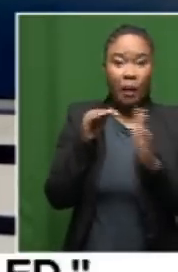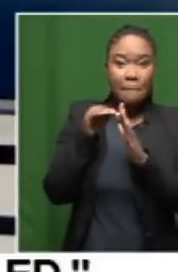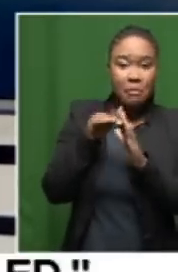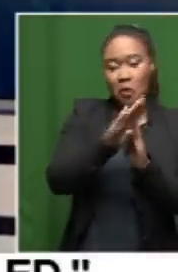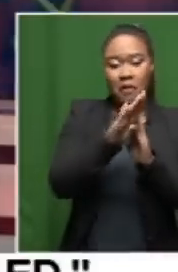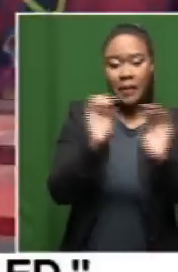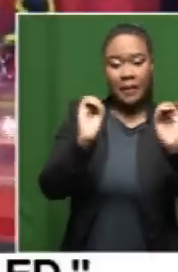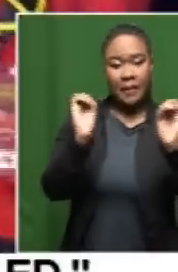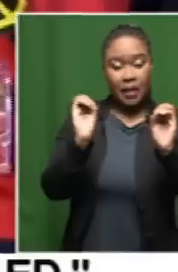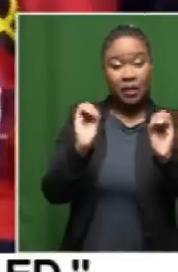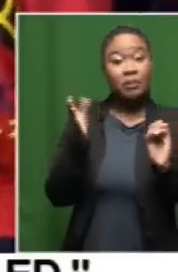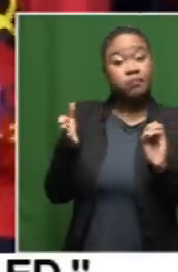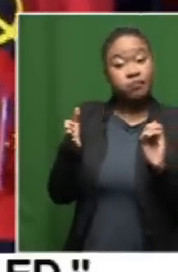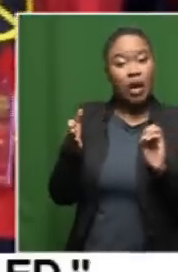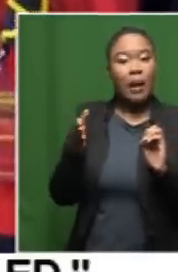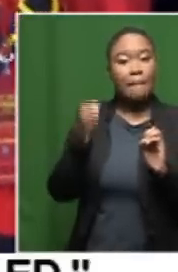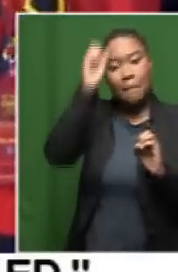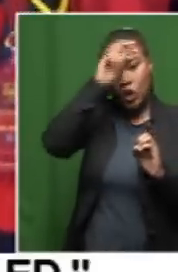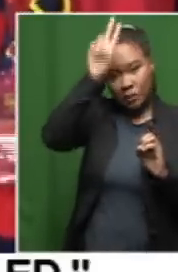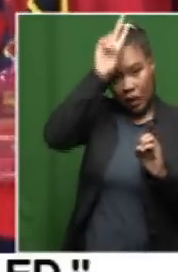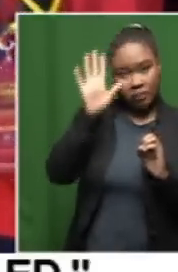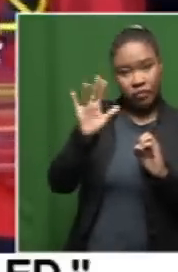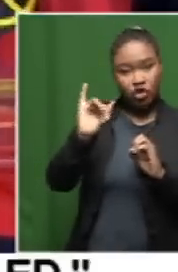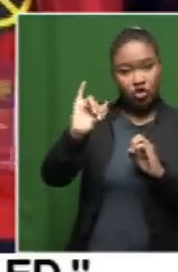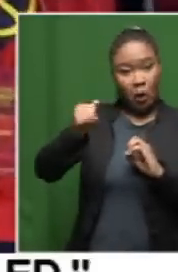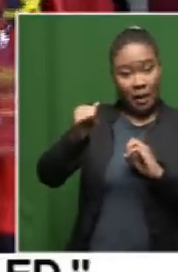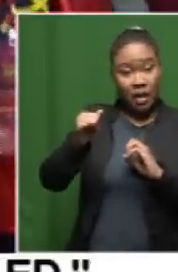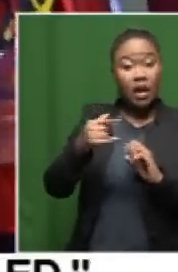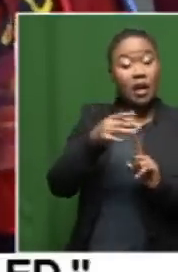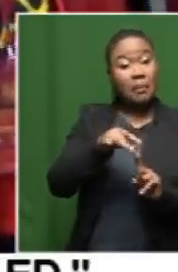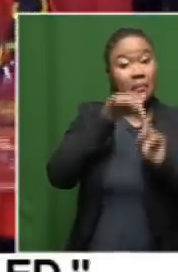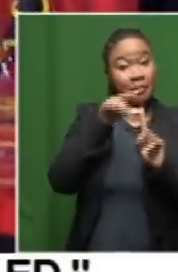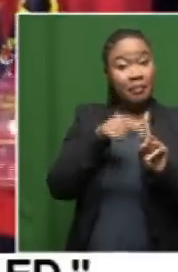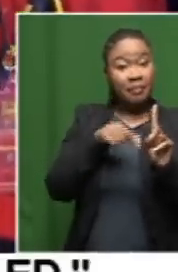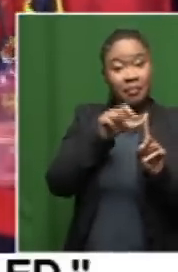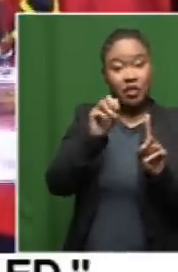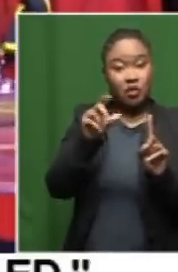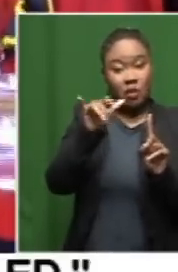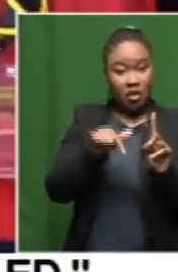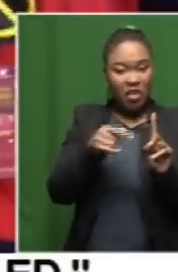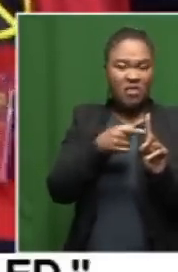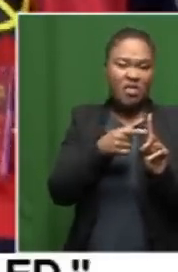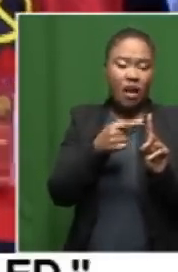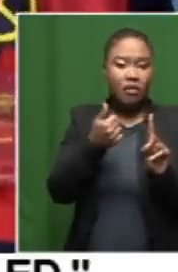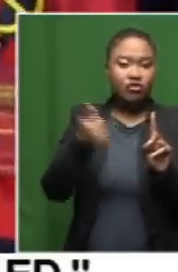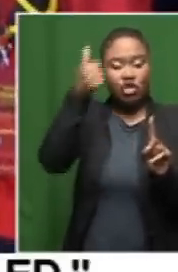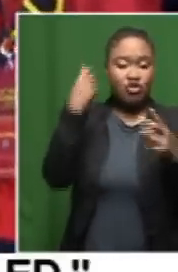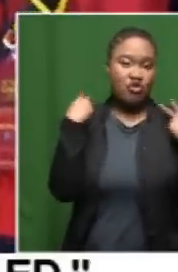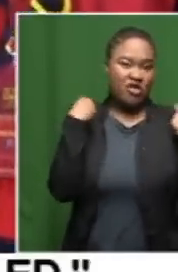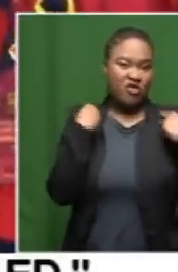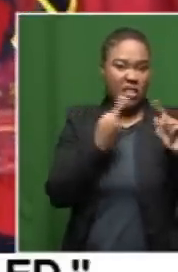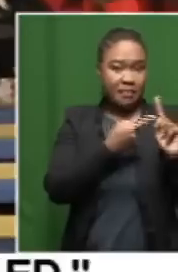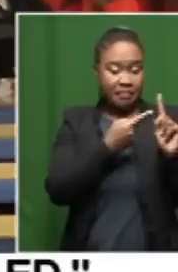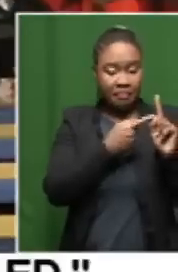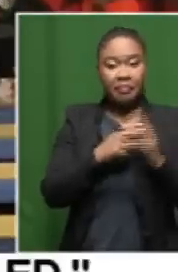place in Boksburg, Johannesburg, saw Solly Mapaila being elected the SACP's new General Secretary, while Blade